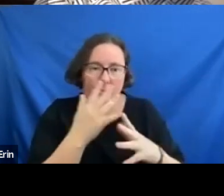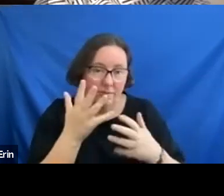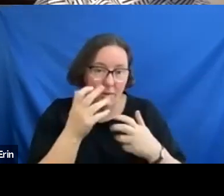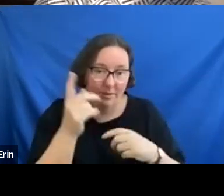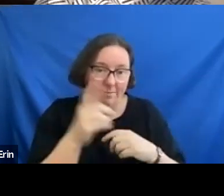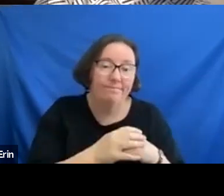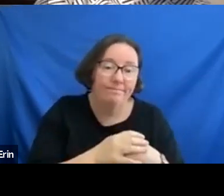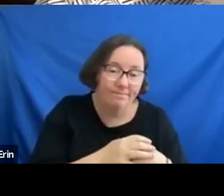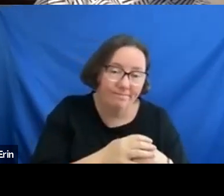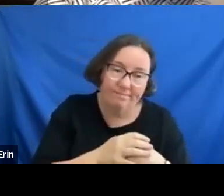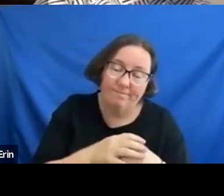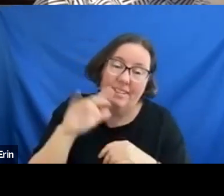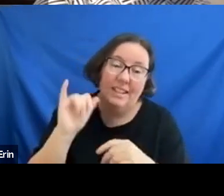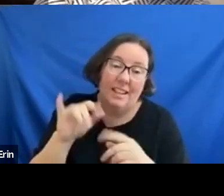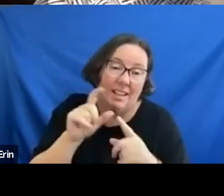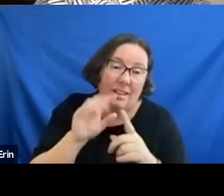typically